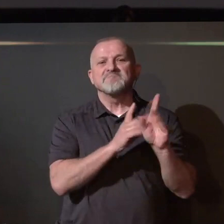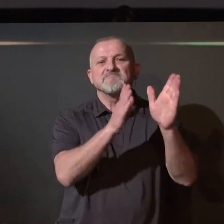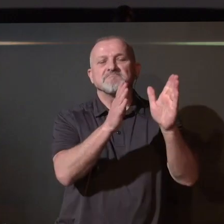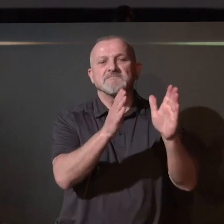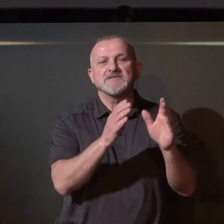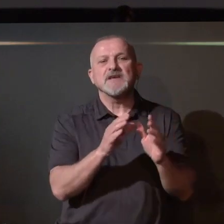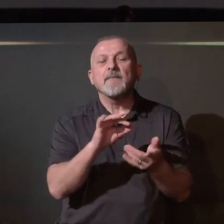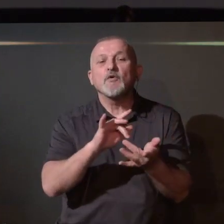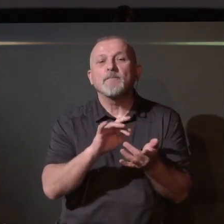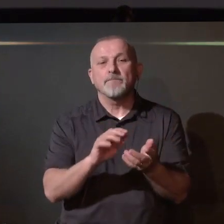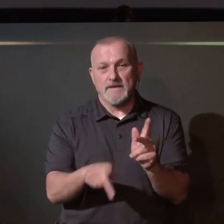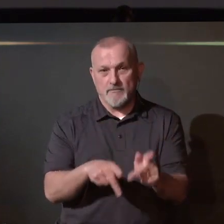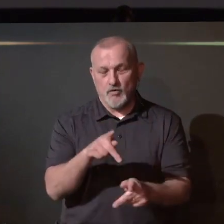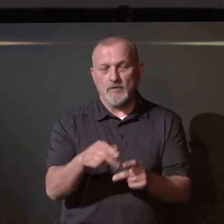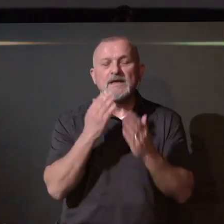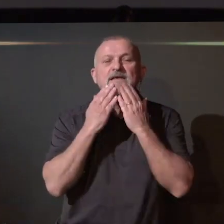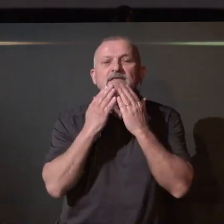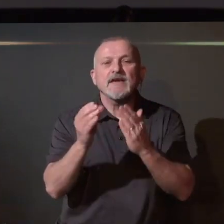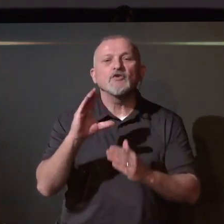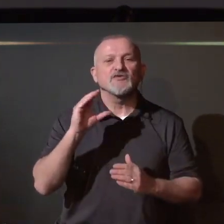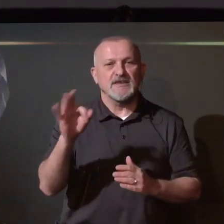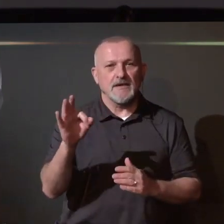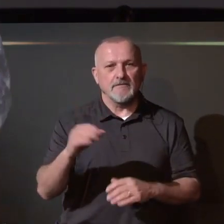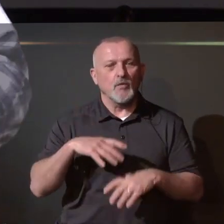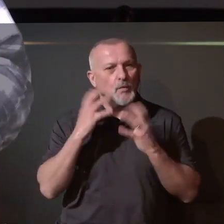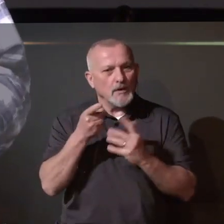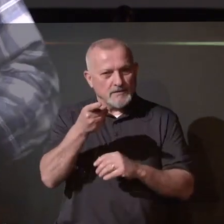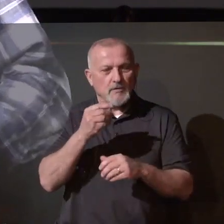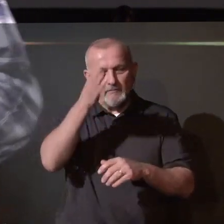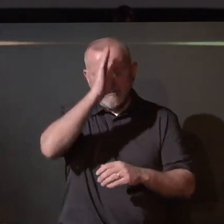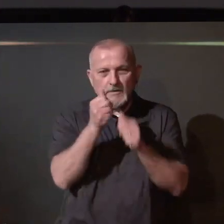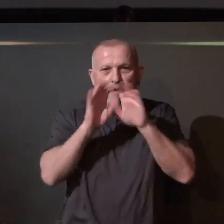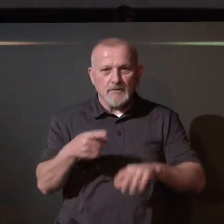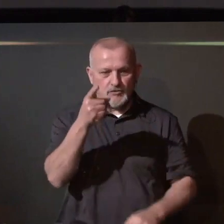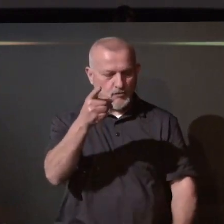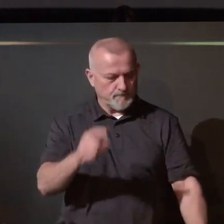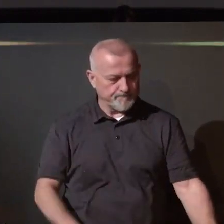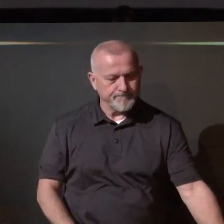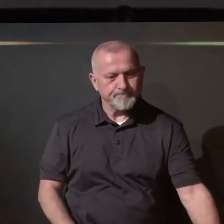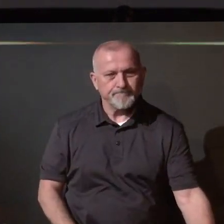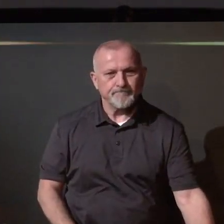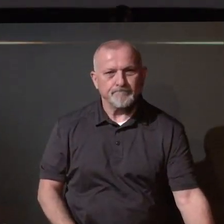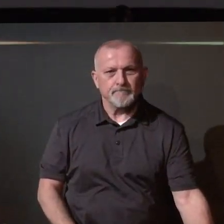continue to do what the church does. Thank you, Cumberland Fellowship. You're awesome. God bless.